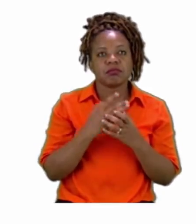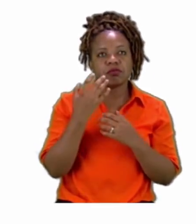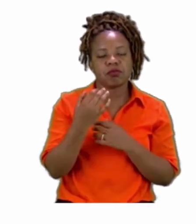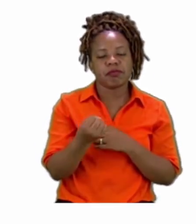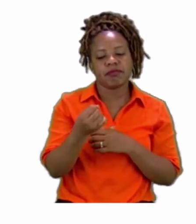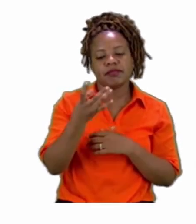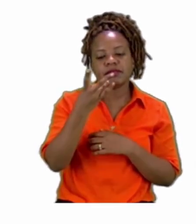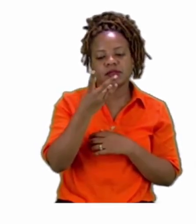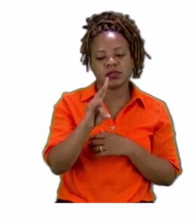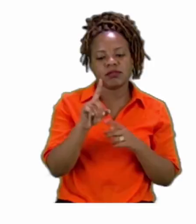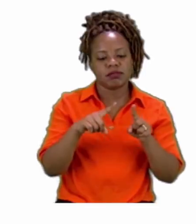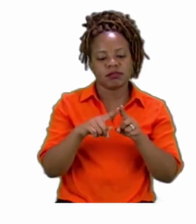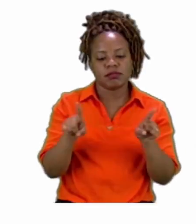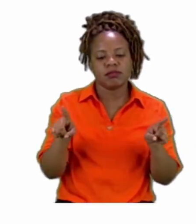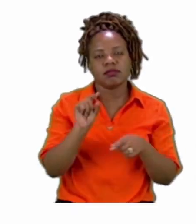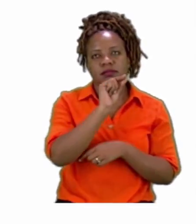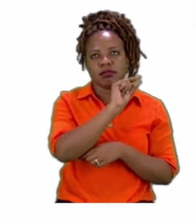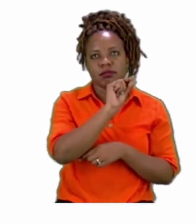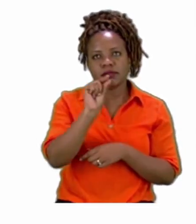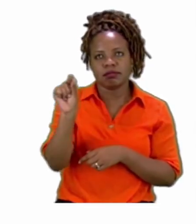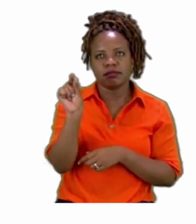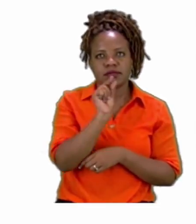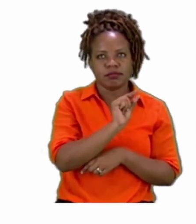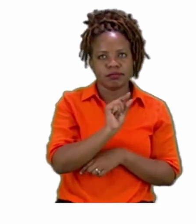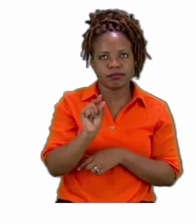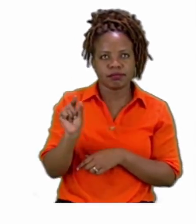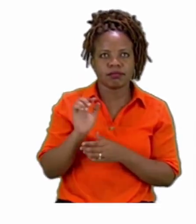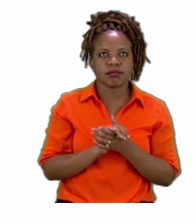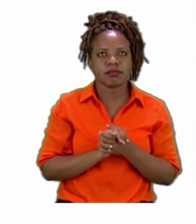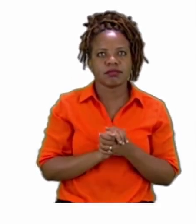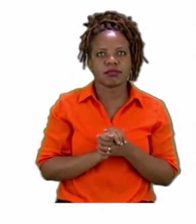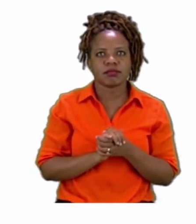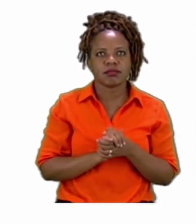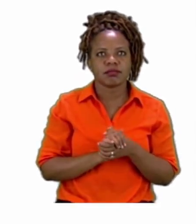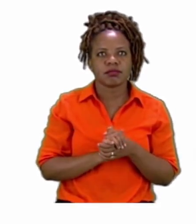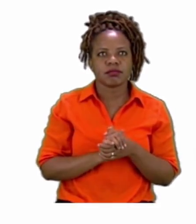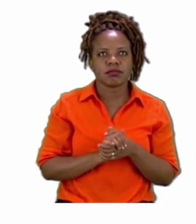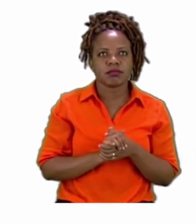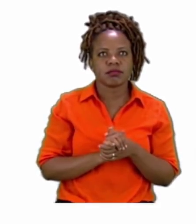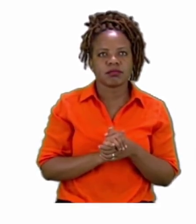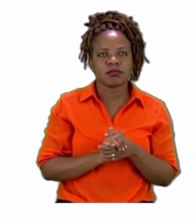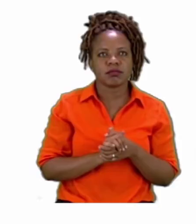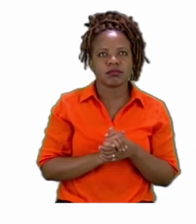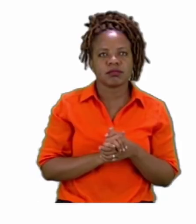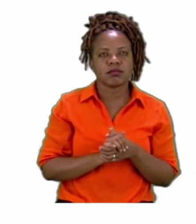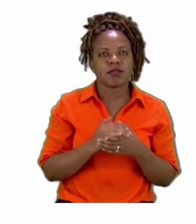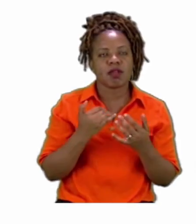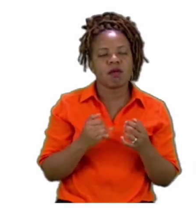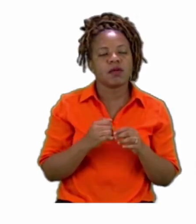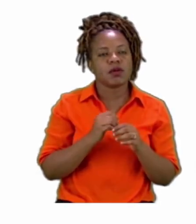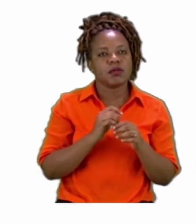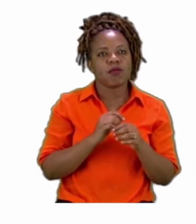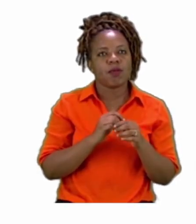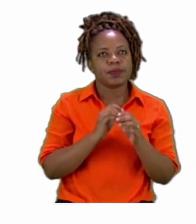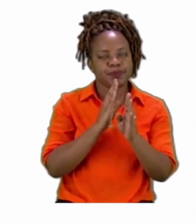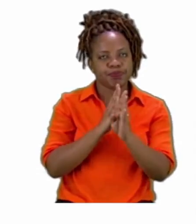different sentences. Each one has to be put in order according to the story. What we are